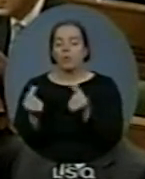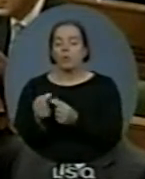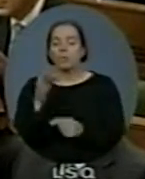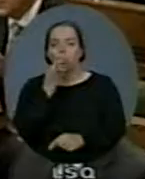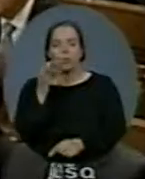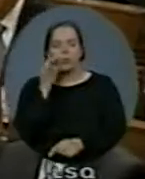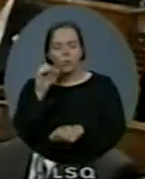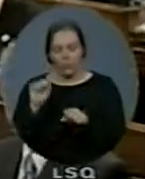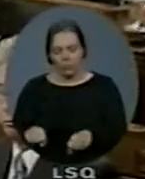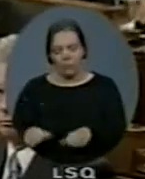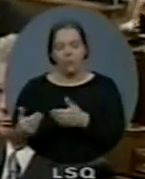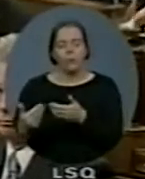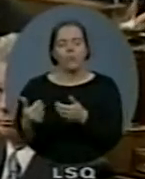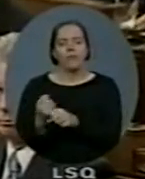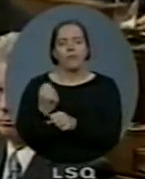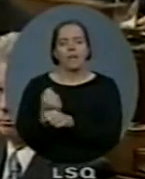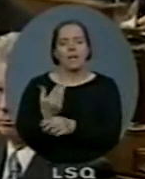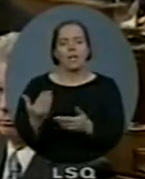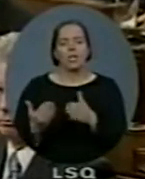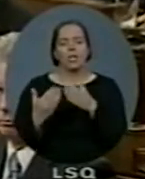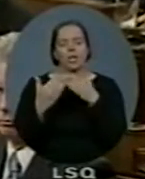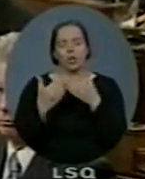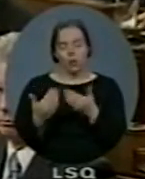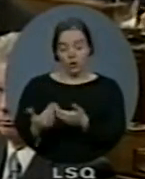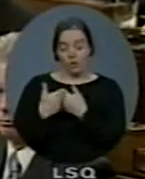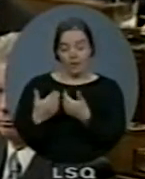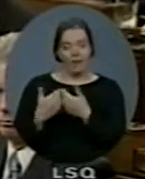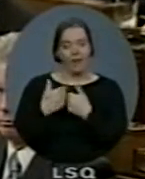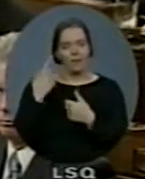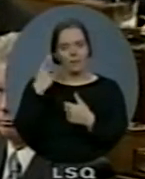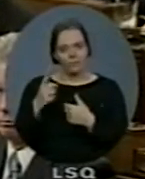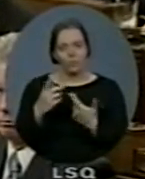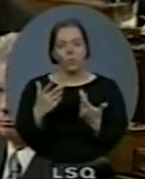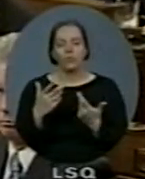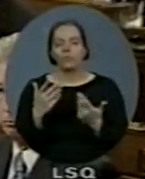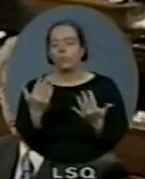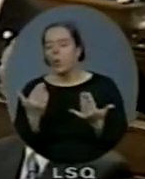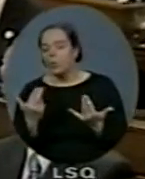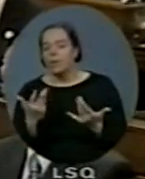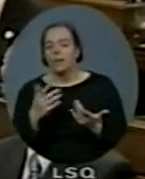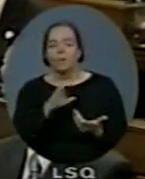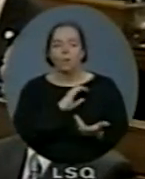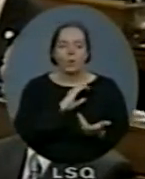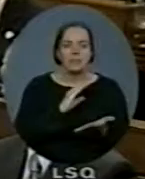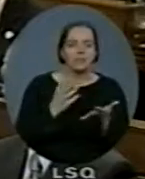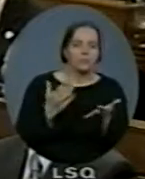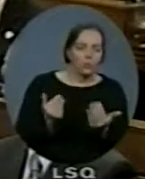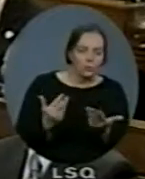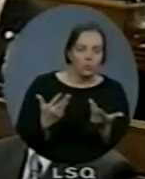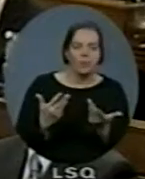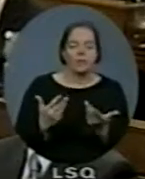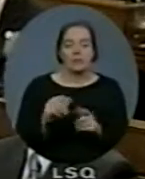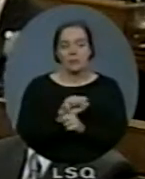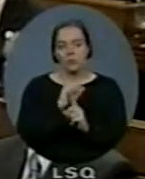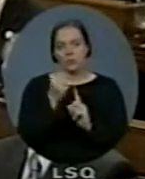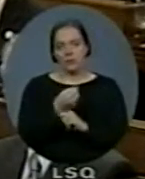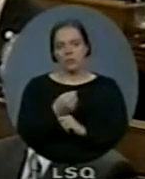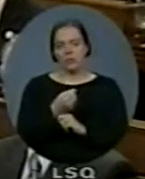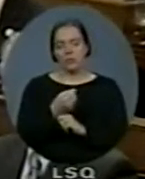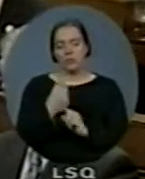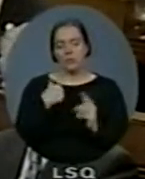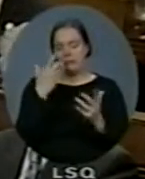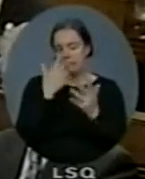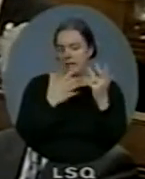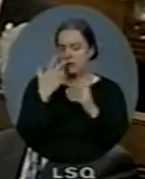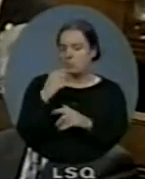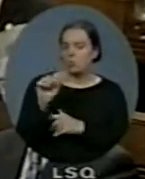to establish what levels of policing they would like and what levels can be delivered. This particular situation is one that is of concern to us and one